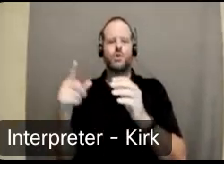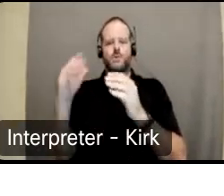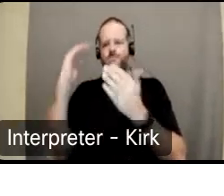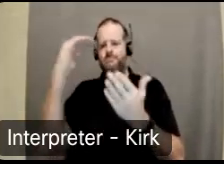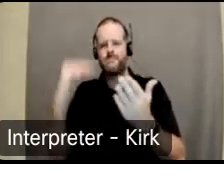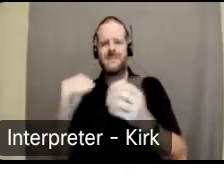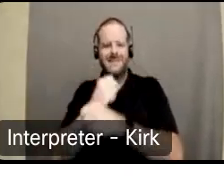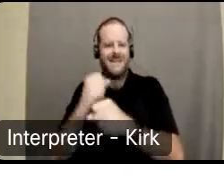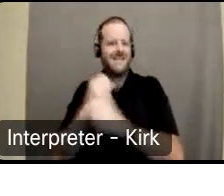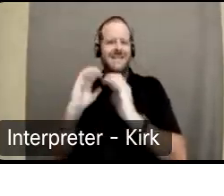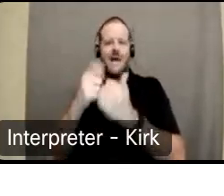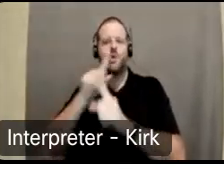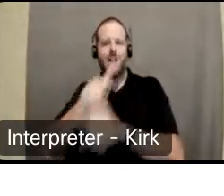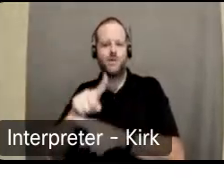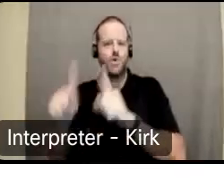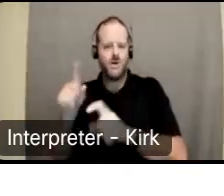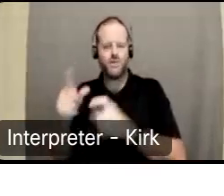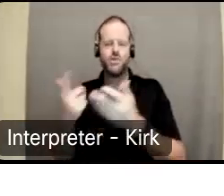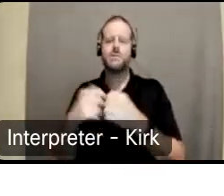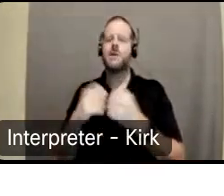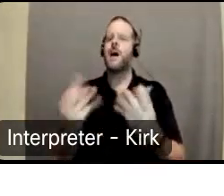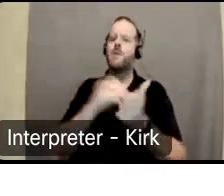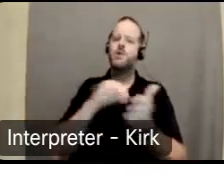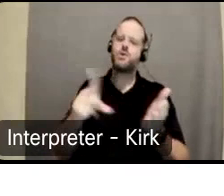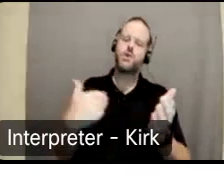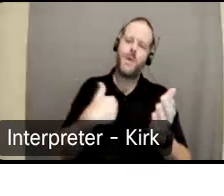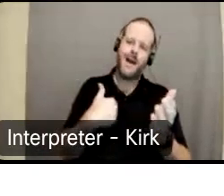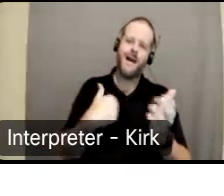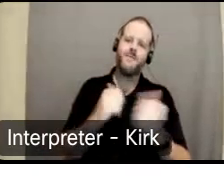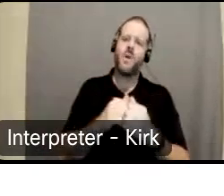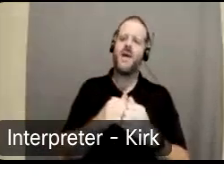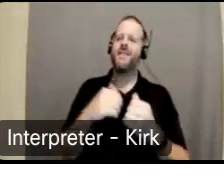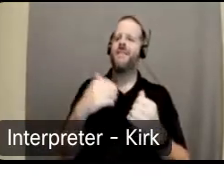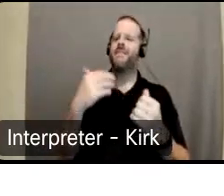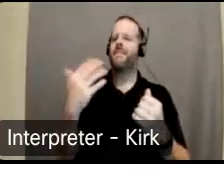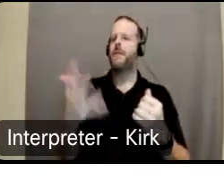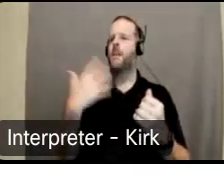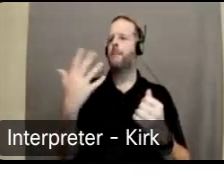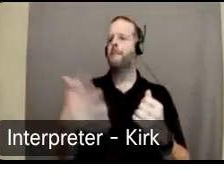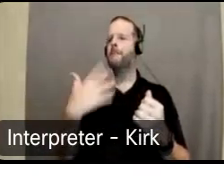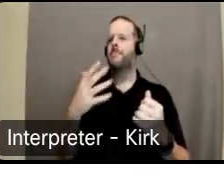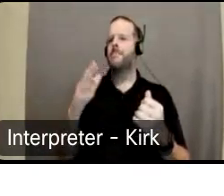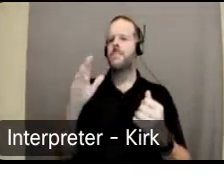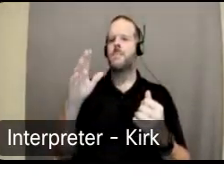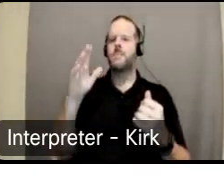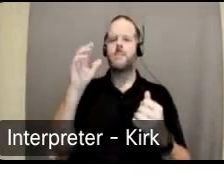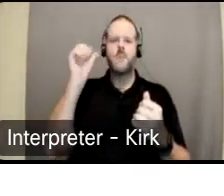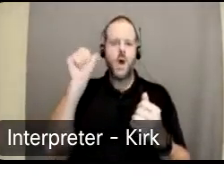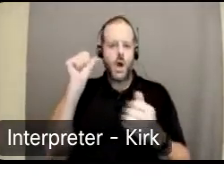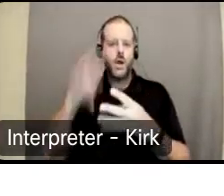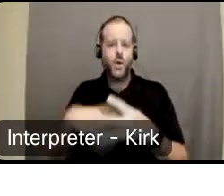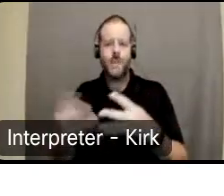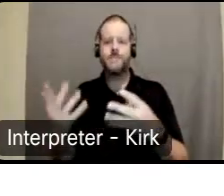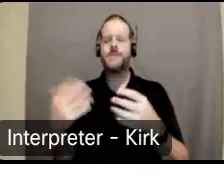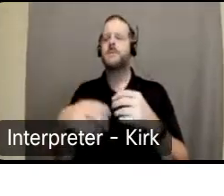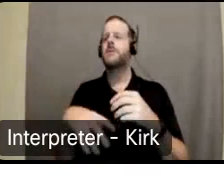you've answered questions. So, how many students do you have with current audiograms? Where are